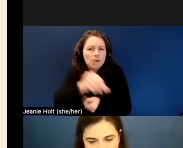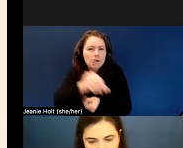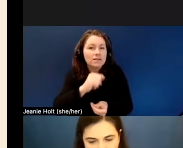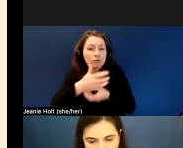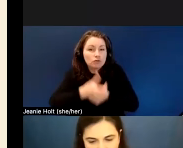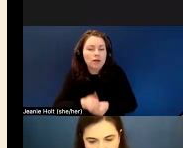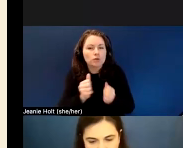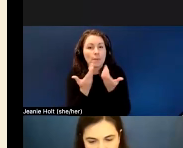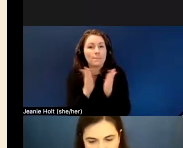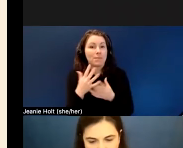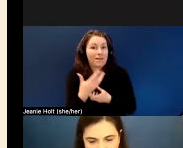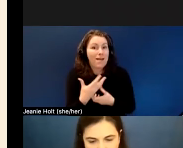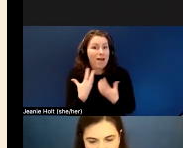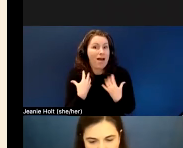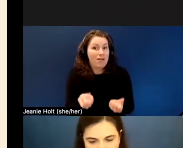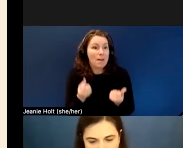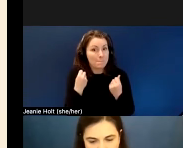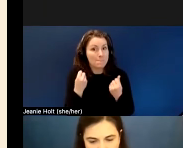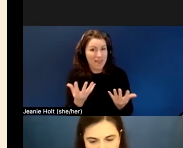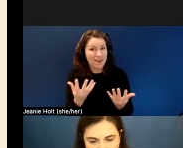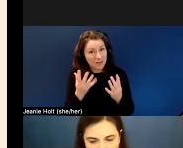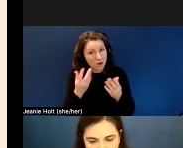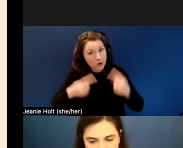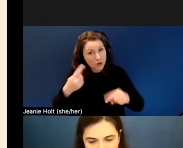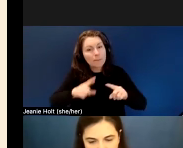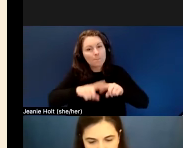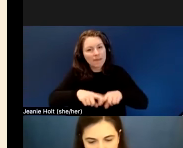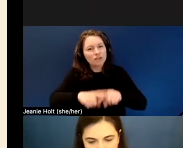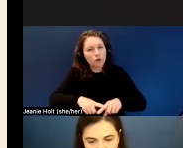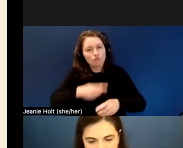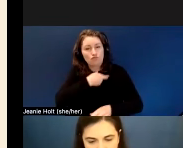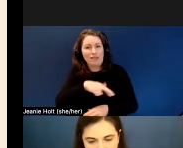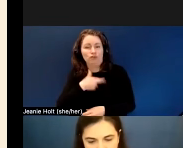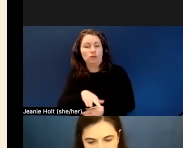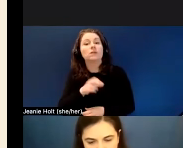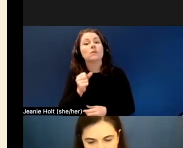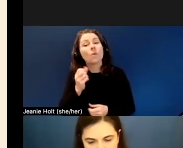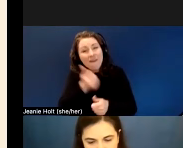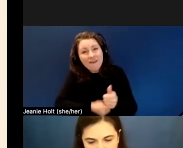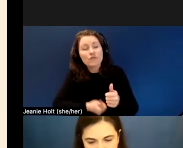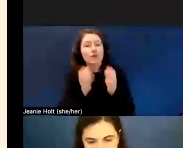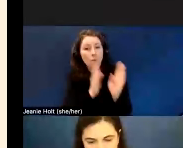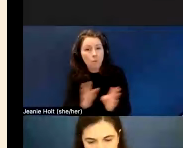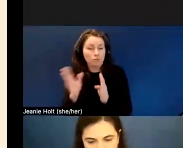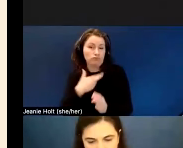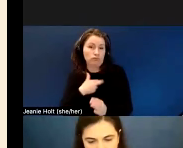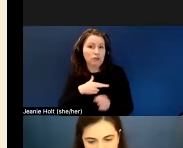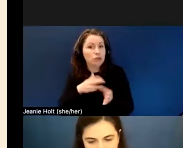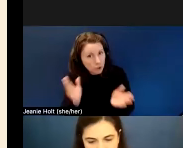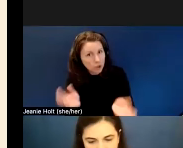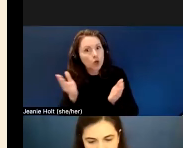health. And a lot of those arguments were faith-based. One thing we know is that every organized religion